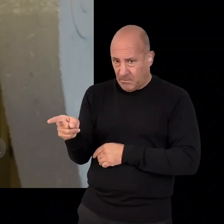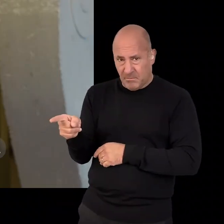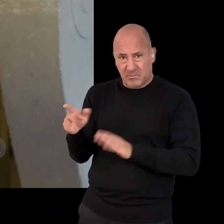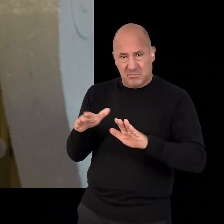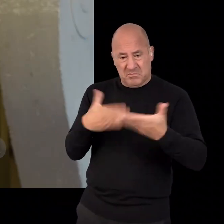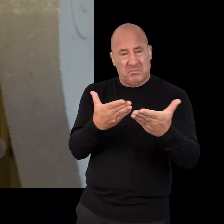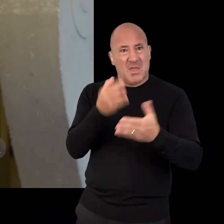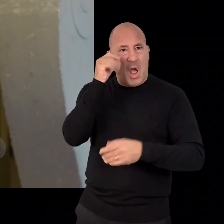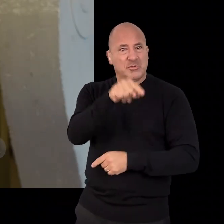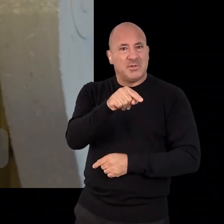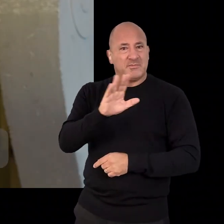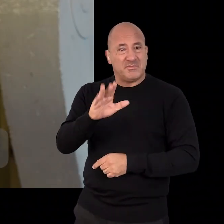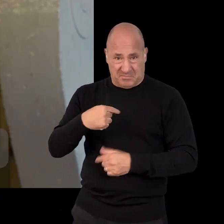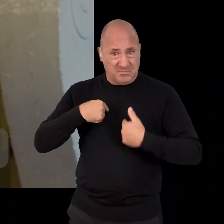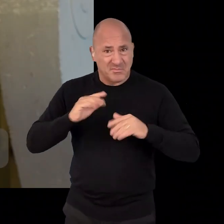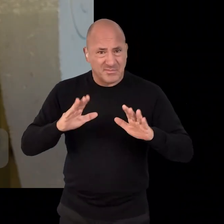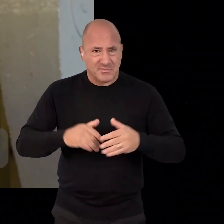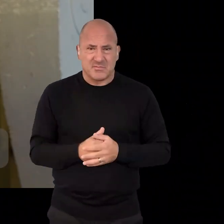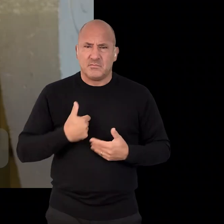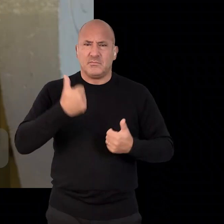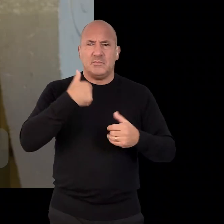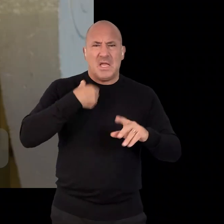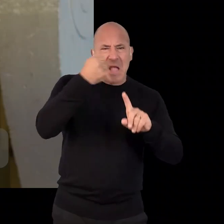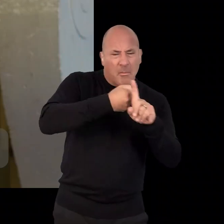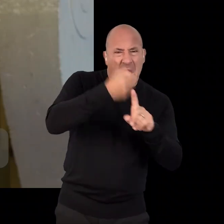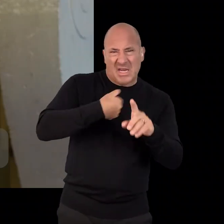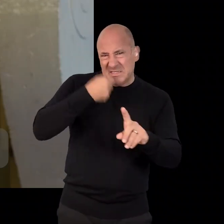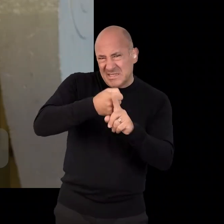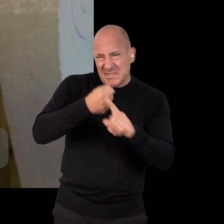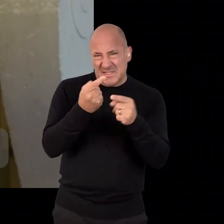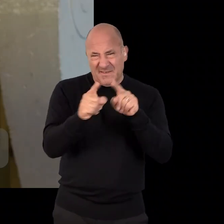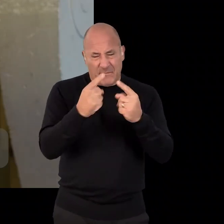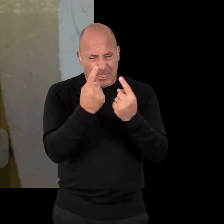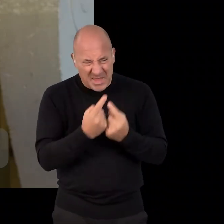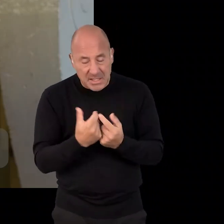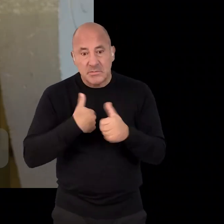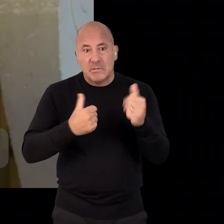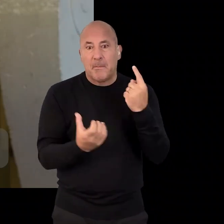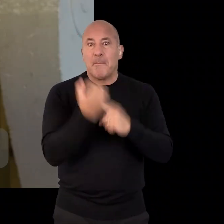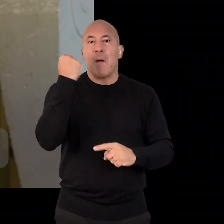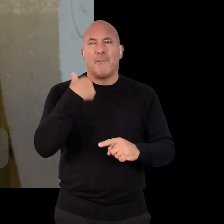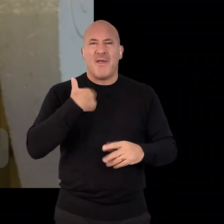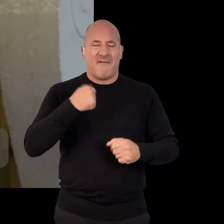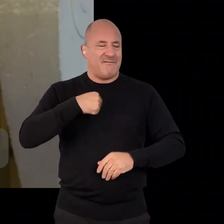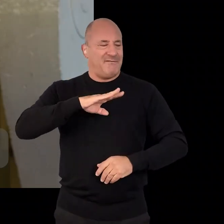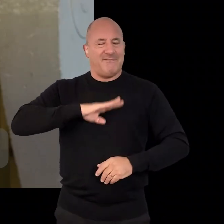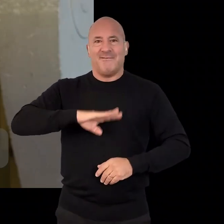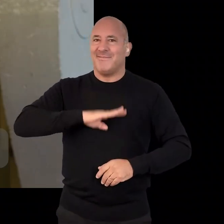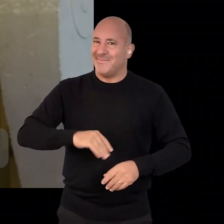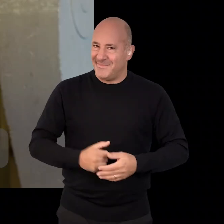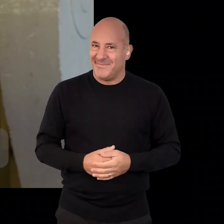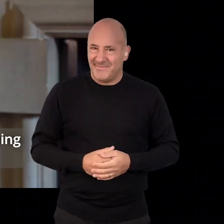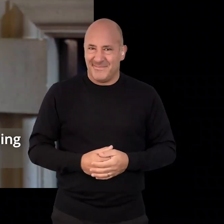people to the council. And that's what I do. And I get great satisfaction on campaigning on different things